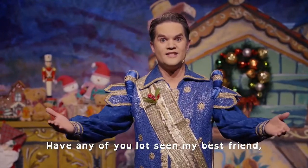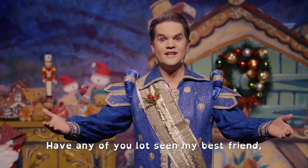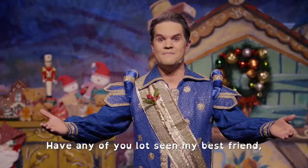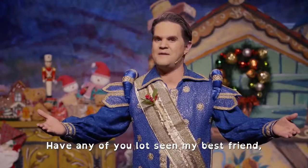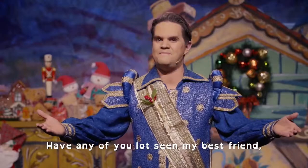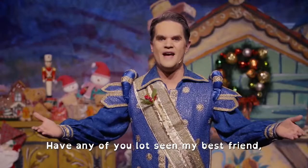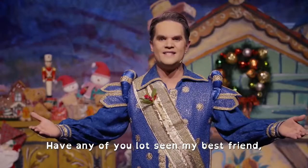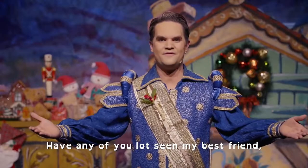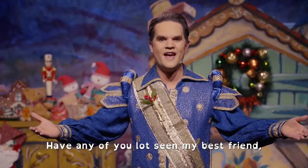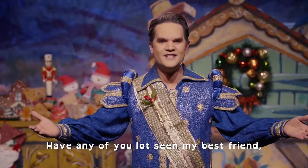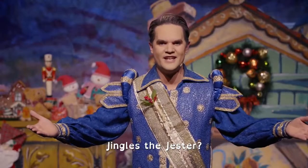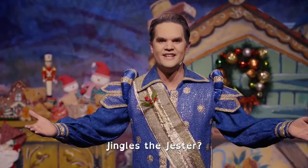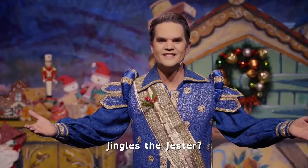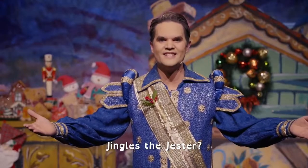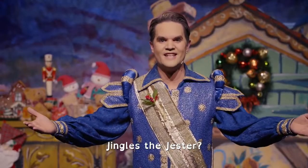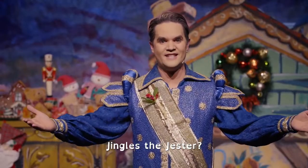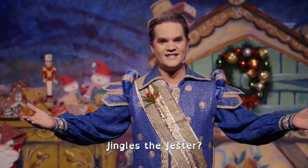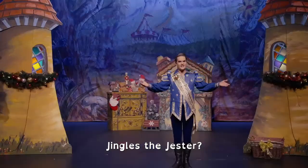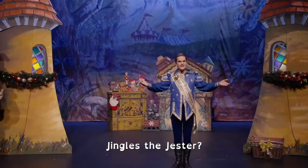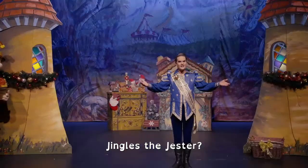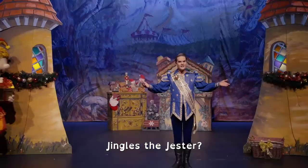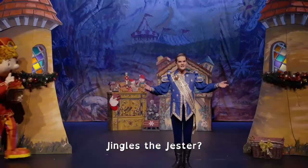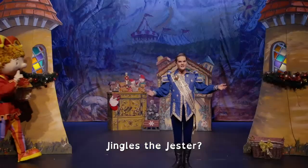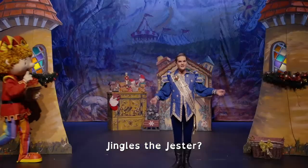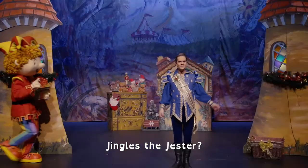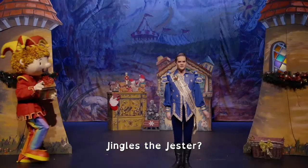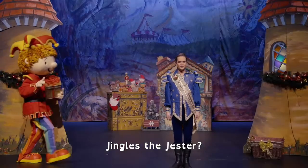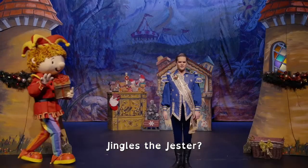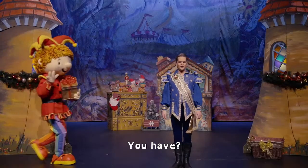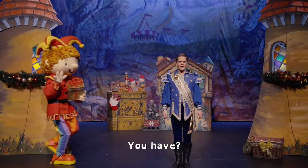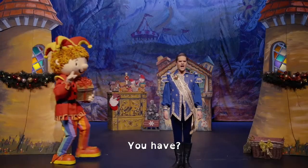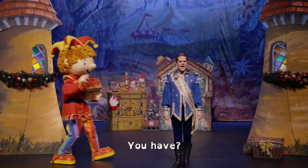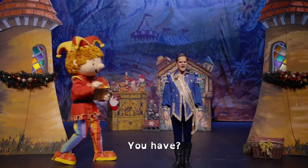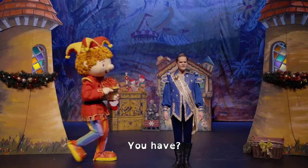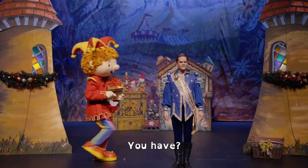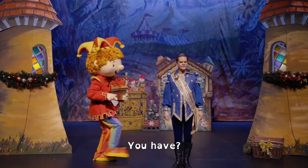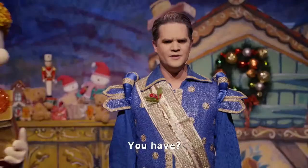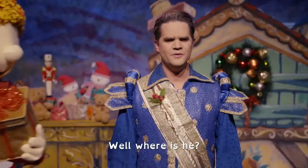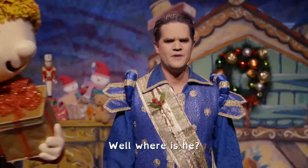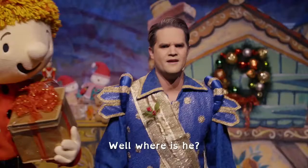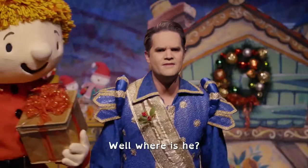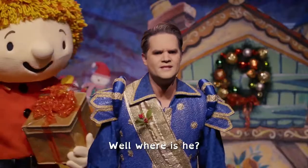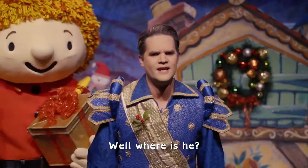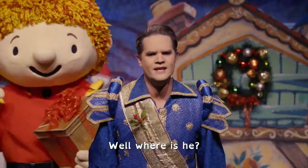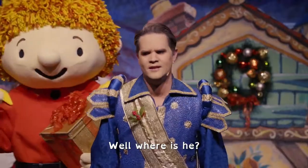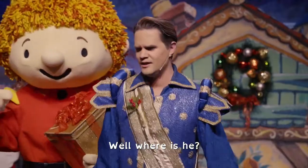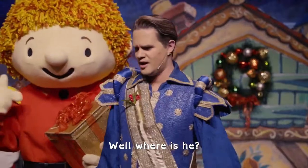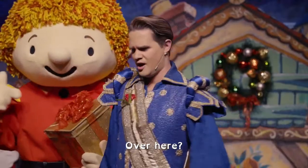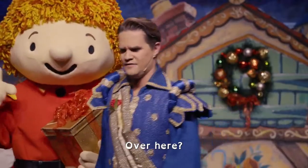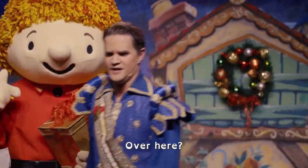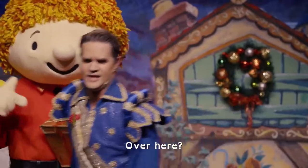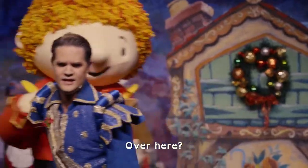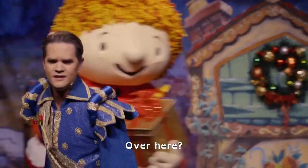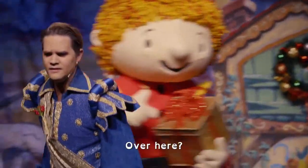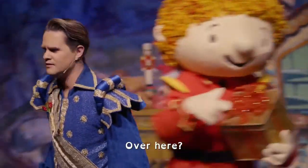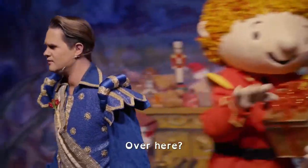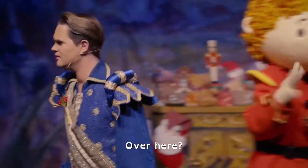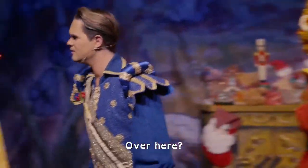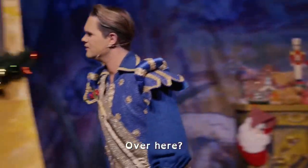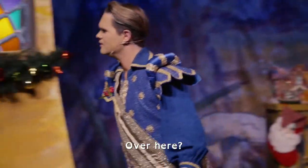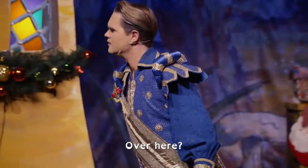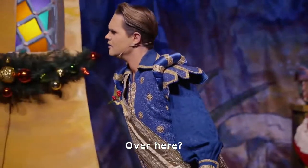of you lot seen my best friend, Jingles the Jester? You have? Well, where is he? Over